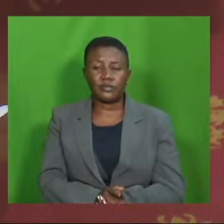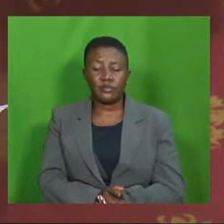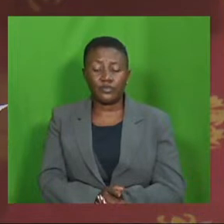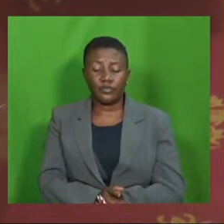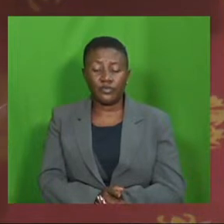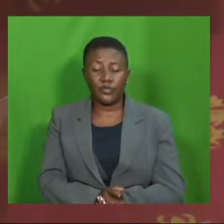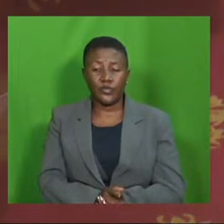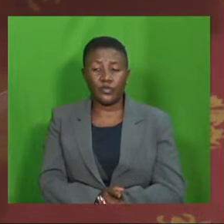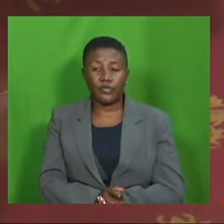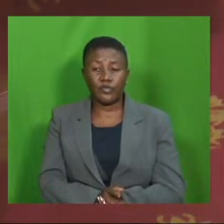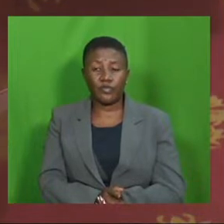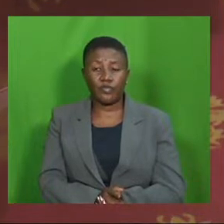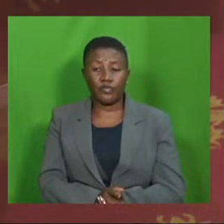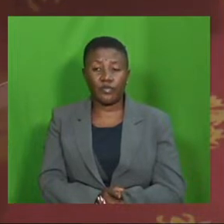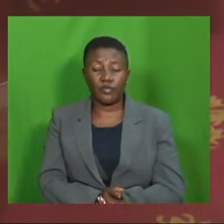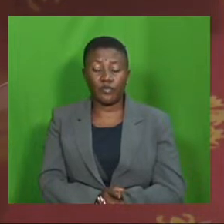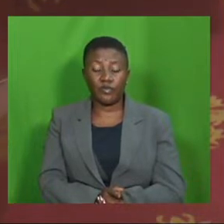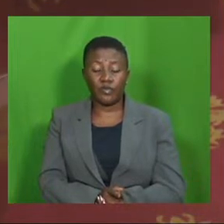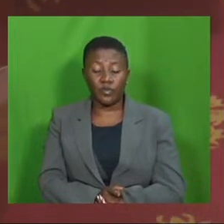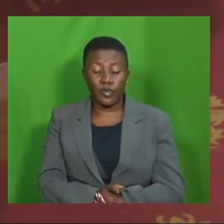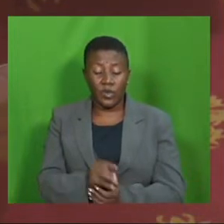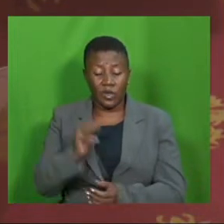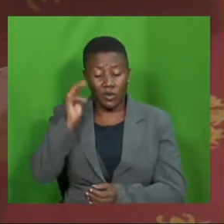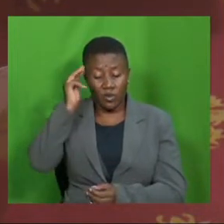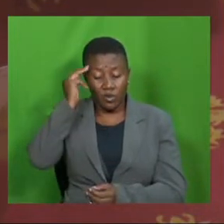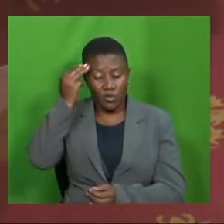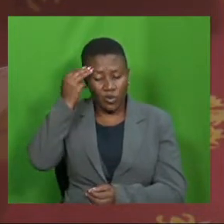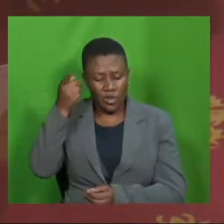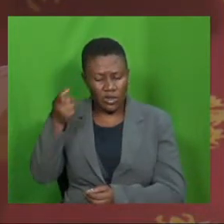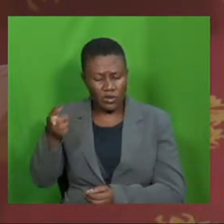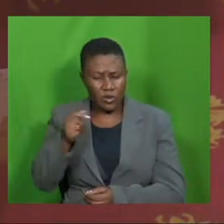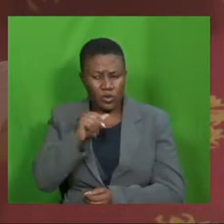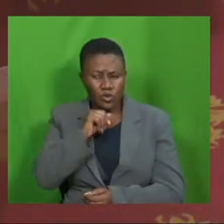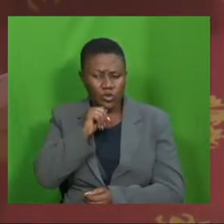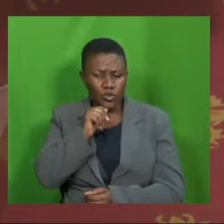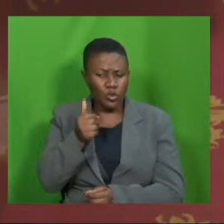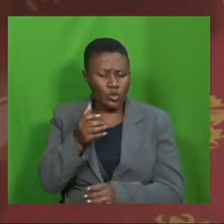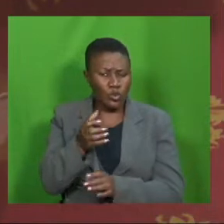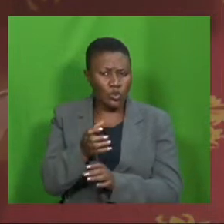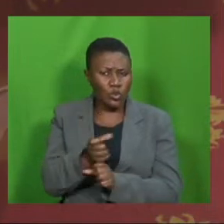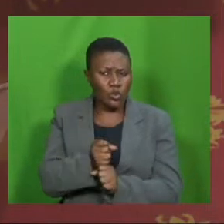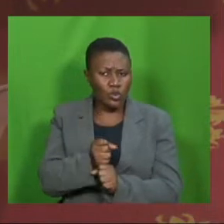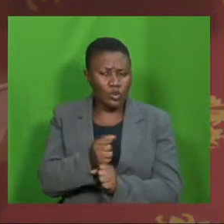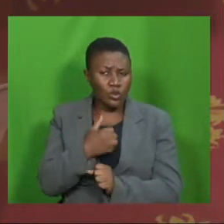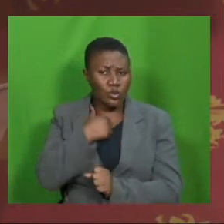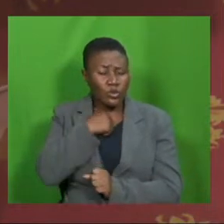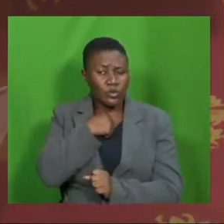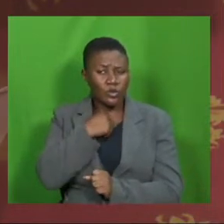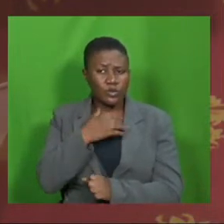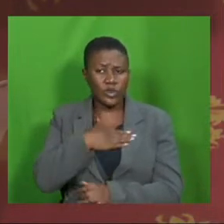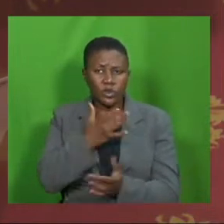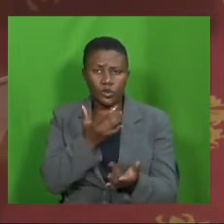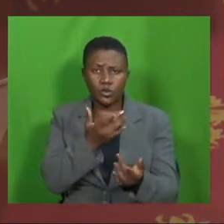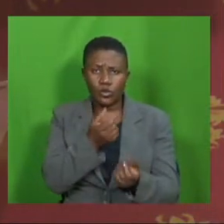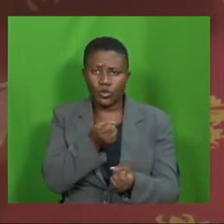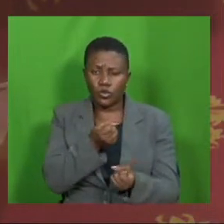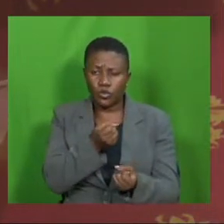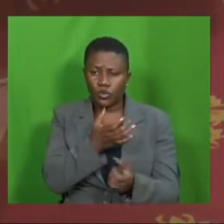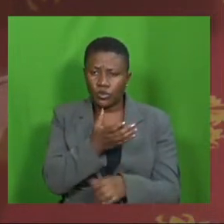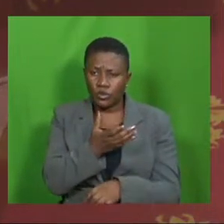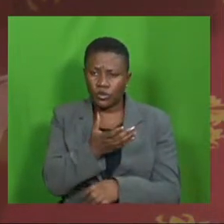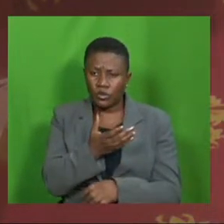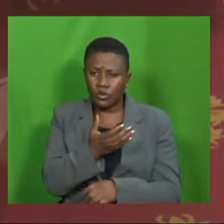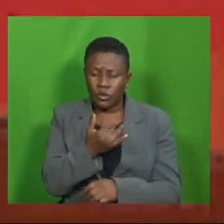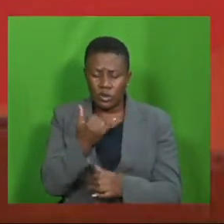Mr. Speaker, the Ministry has not received... Honourable Minister, kindly hold on. Honourable members,